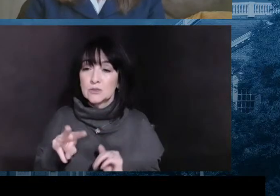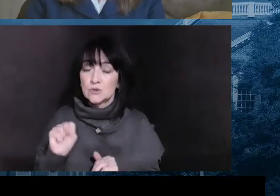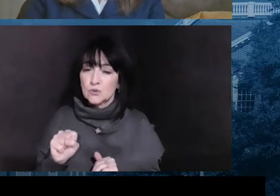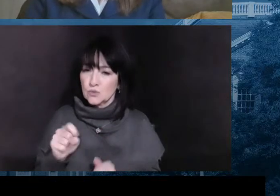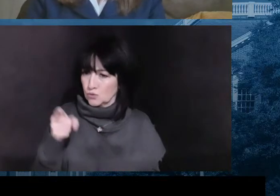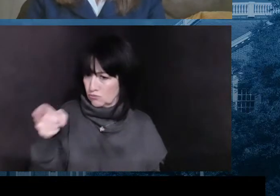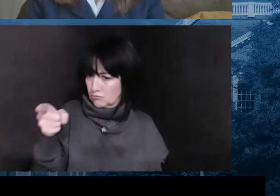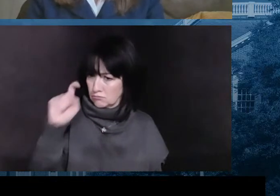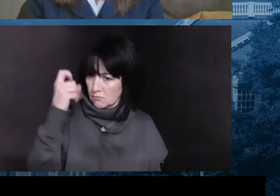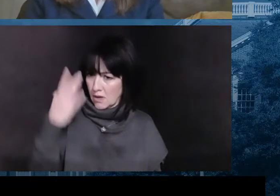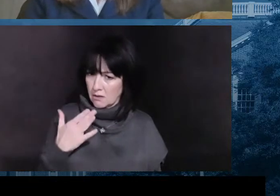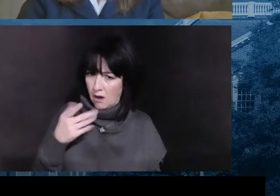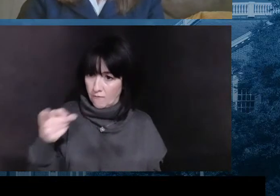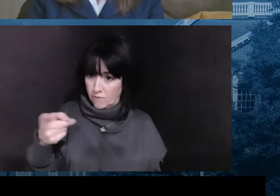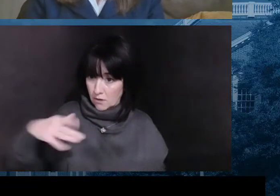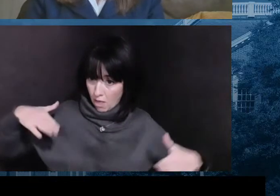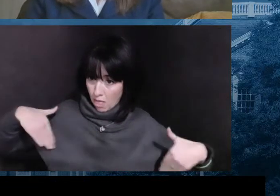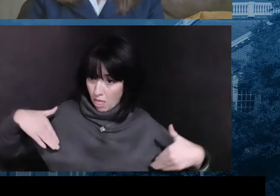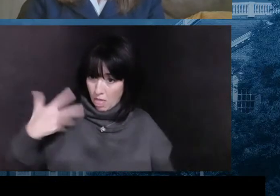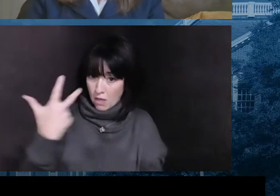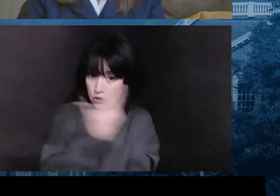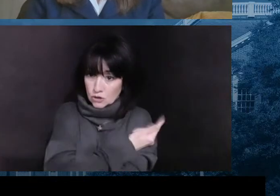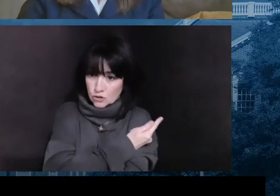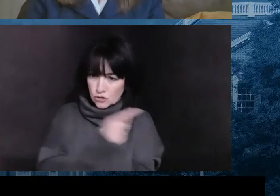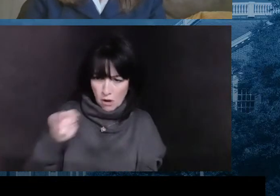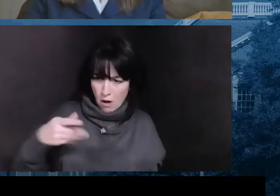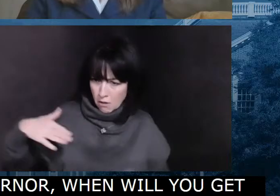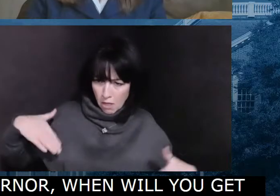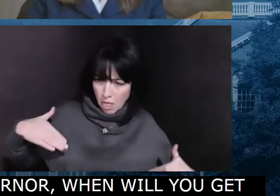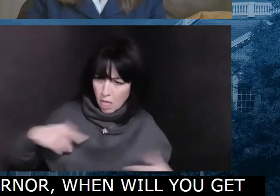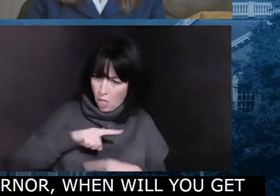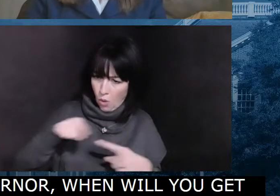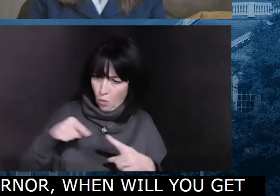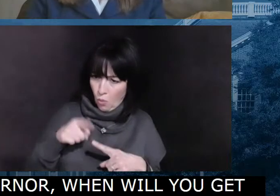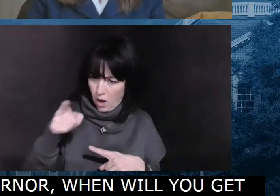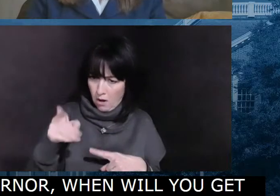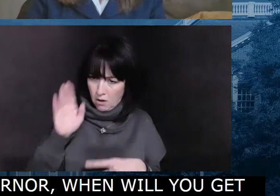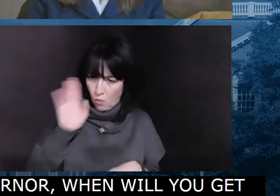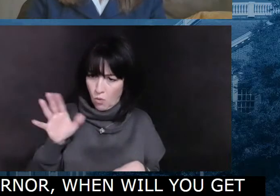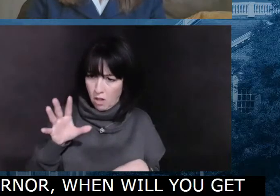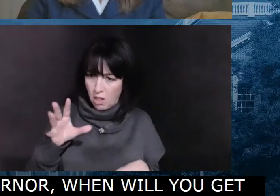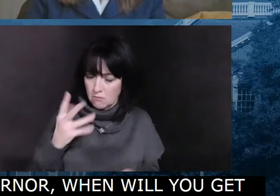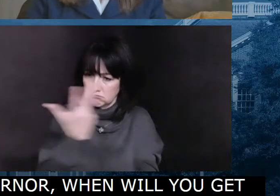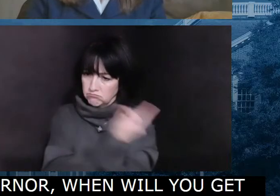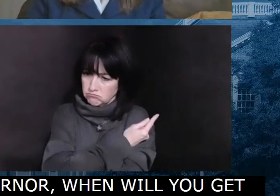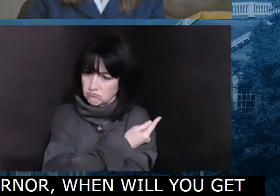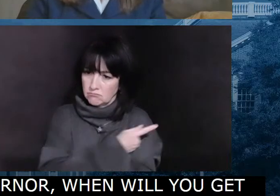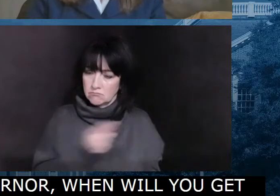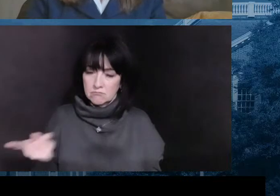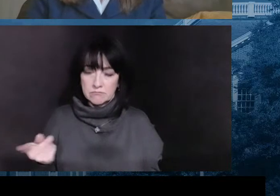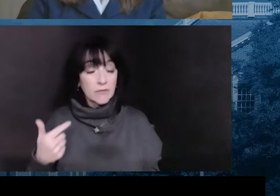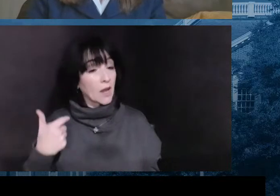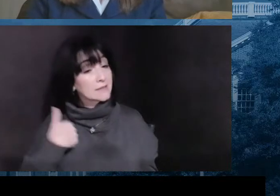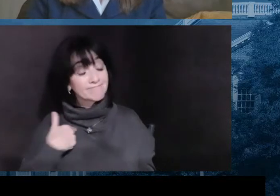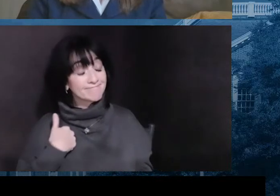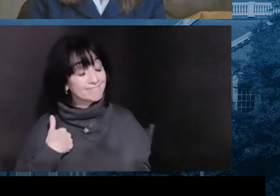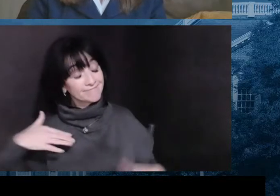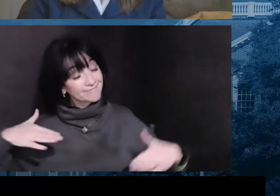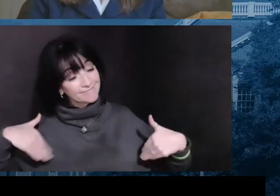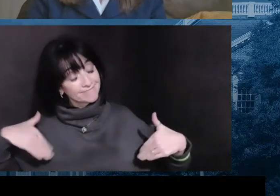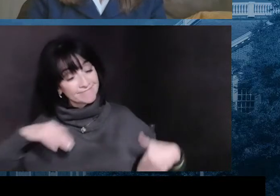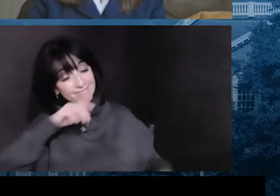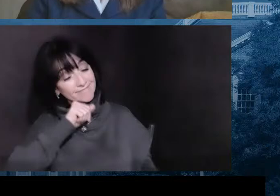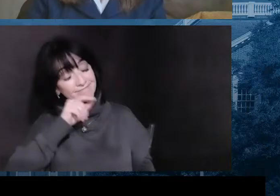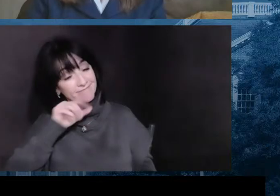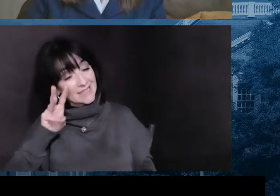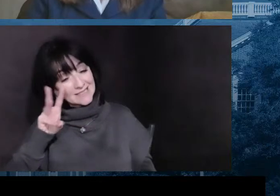up. So it probably won't be for a while. I'm not 65 yet. I'll be 65 in